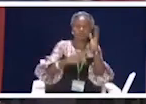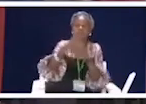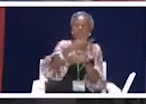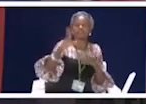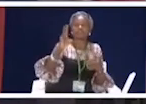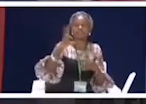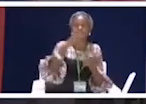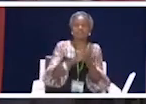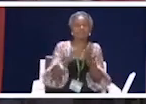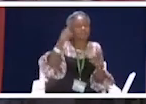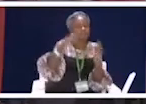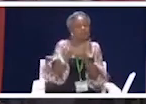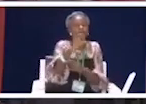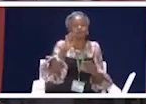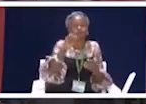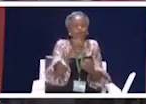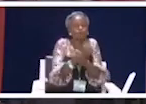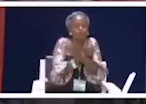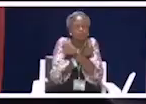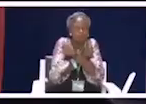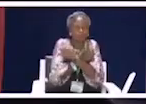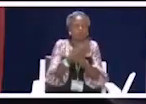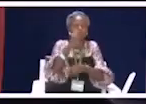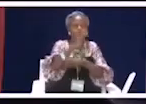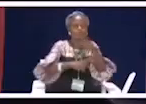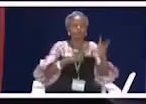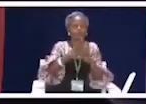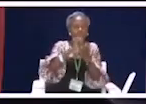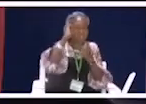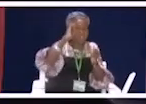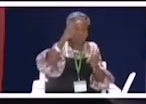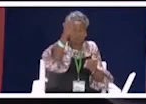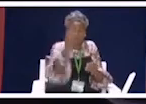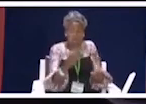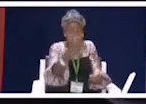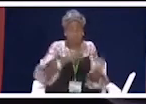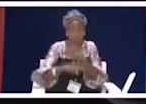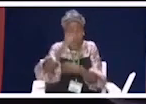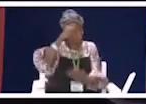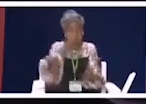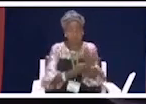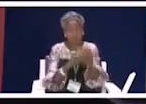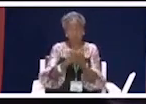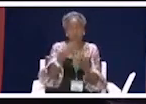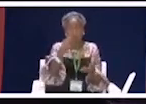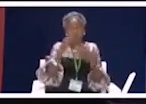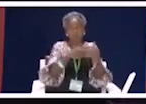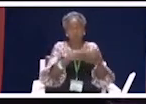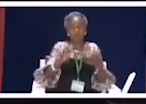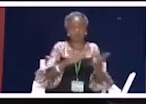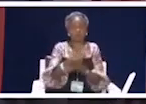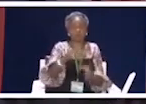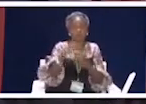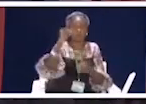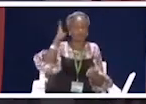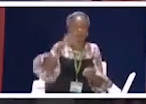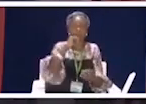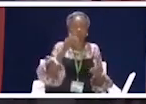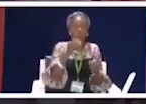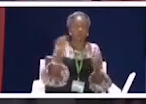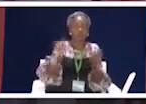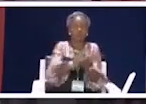so loved the world that he gave his only begotten Son, that whosoever believeth in him shall not perish, but